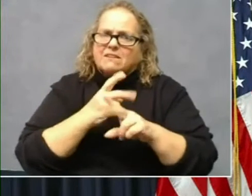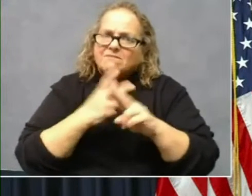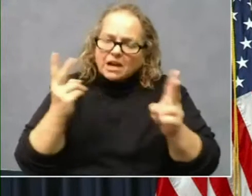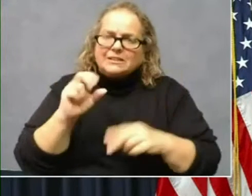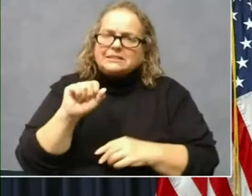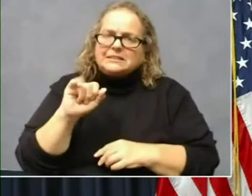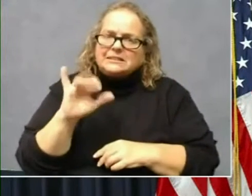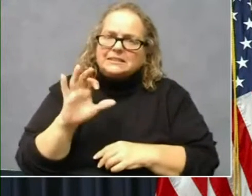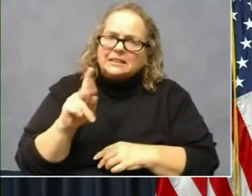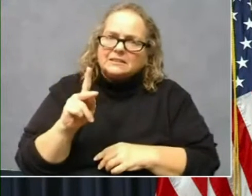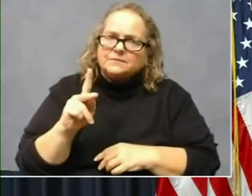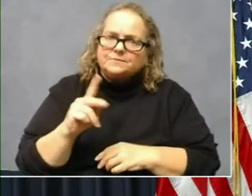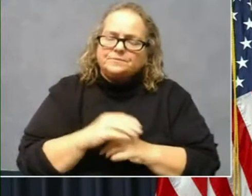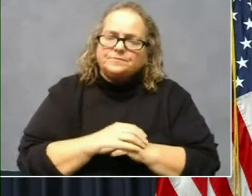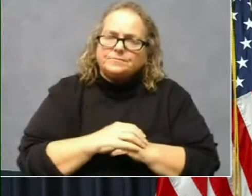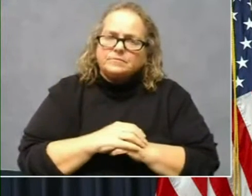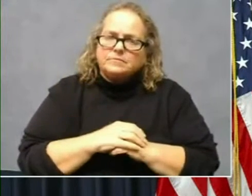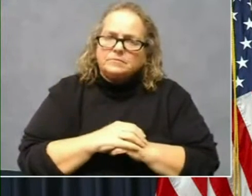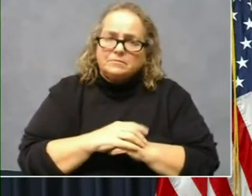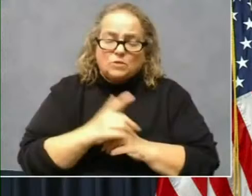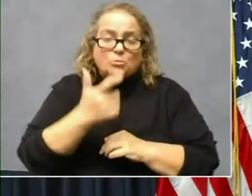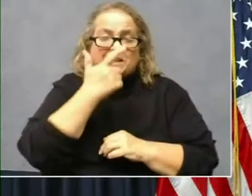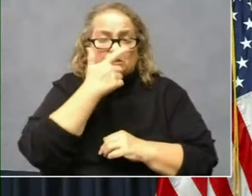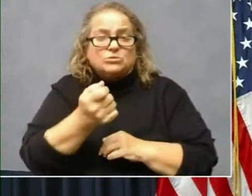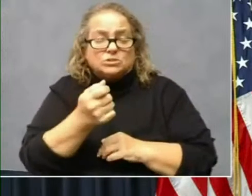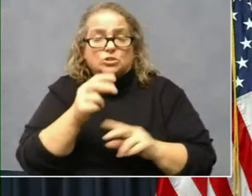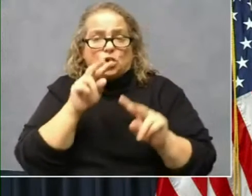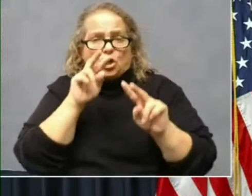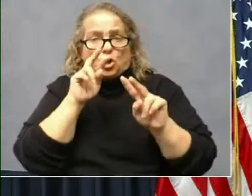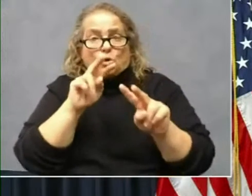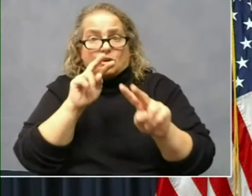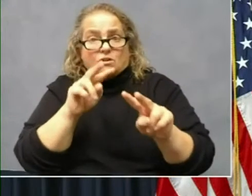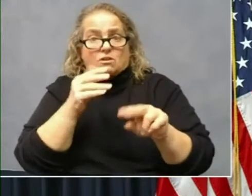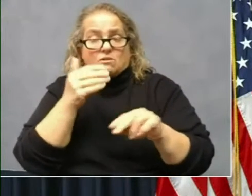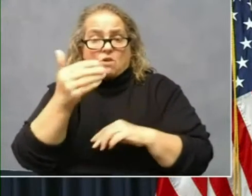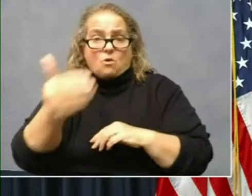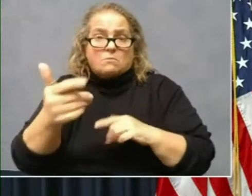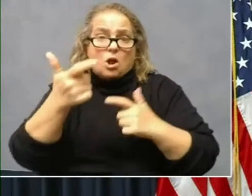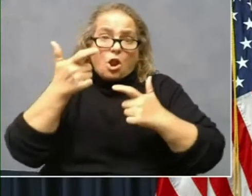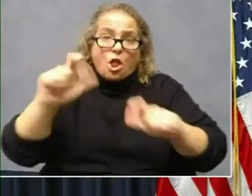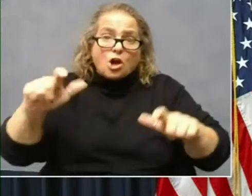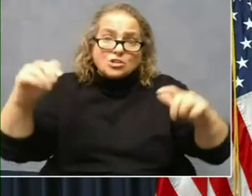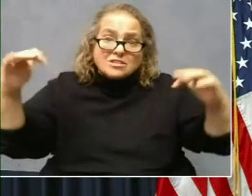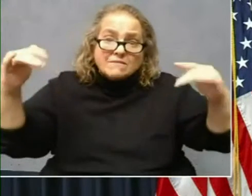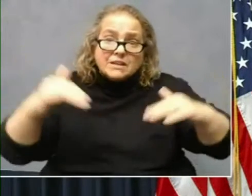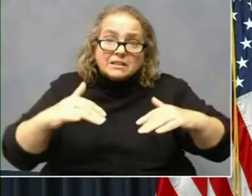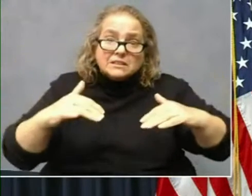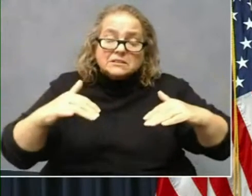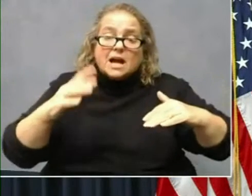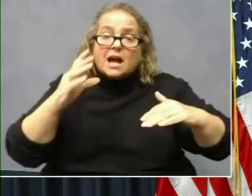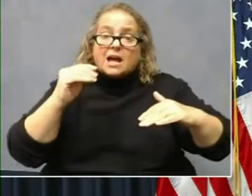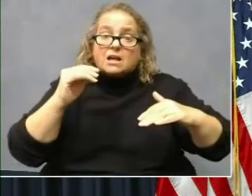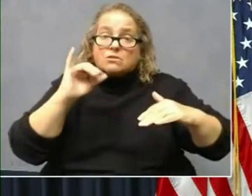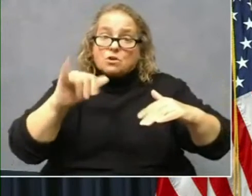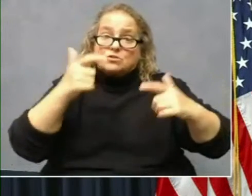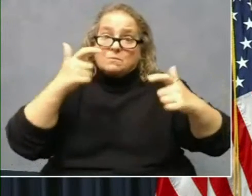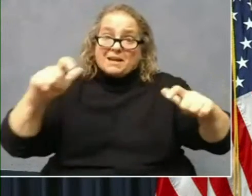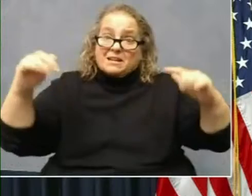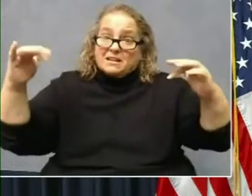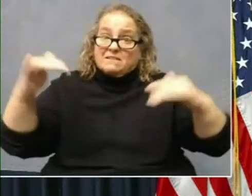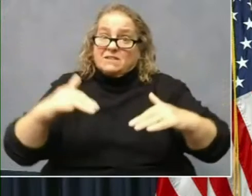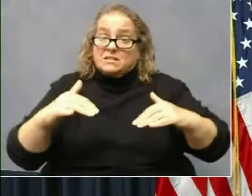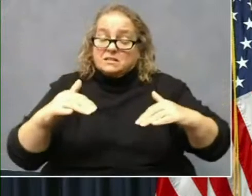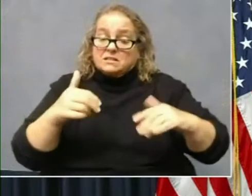forward about large events and what those events themselves require as far as